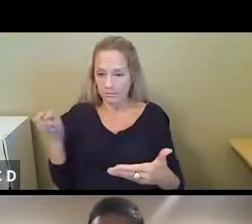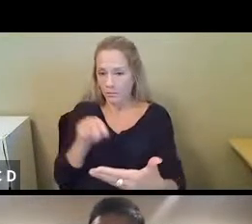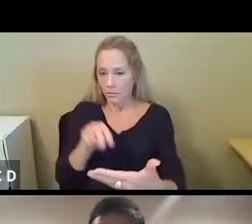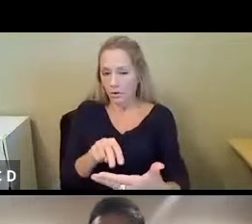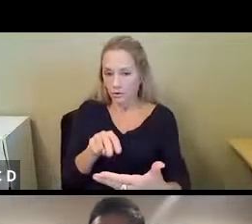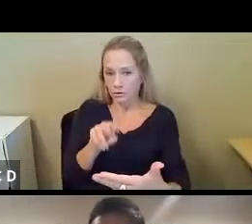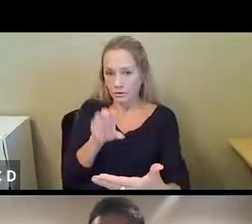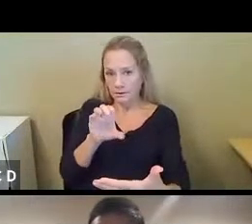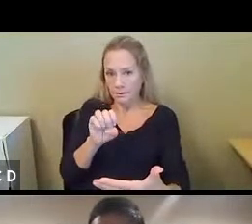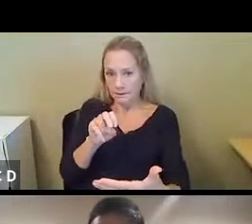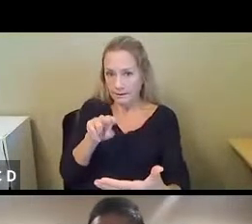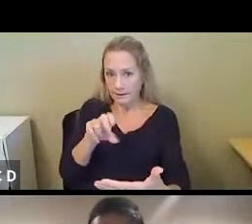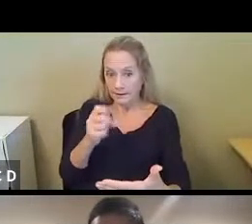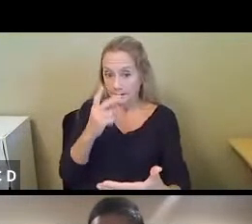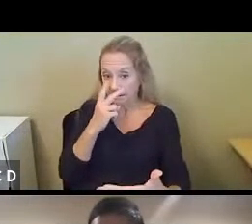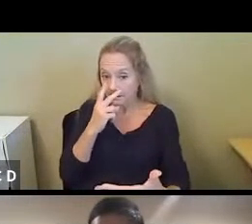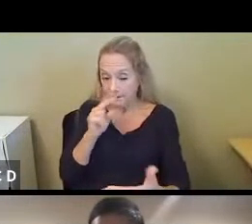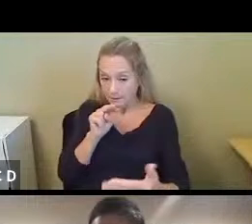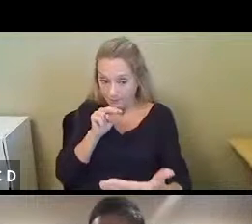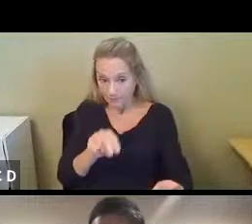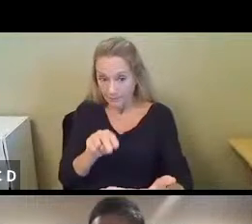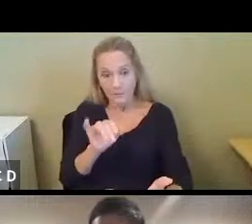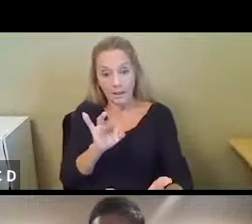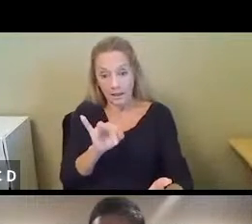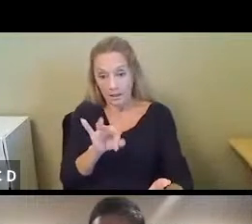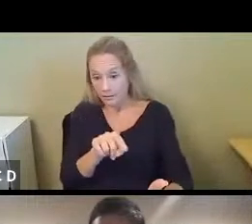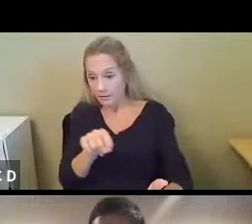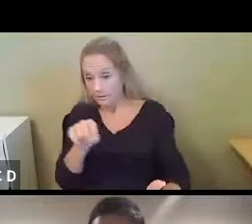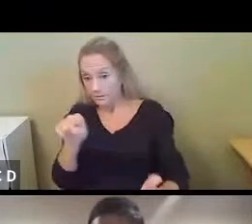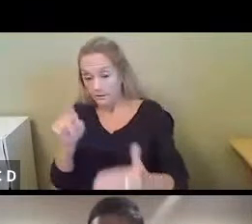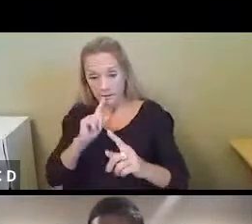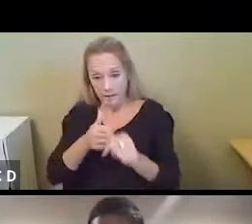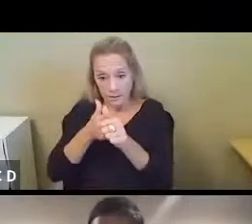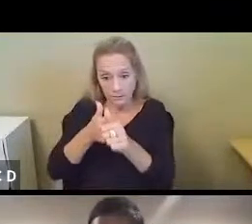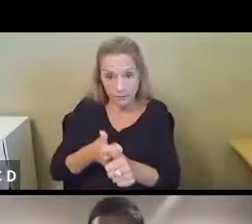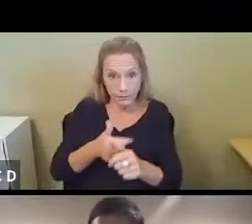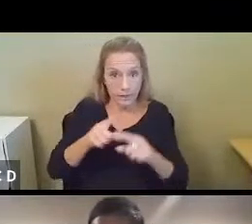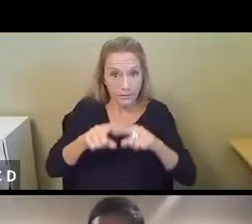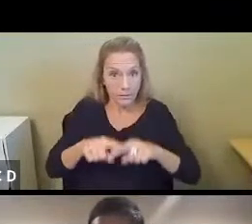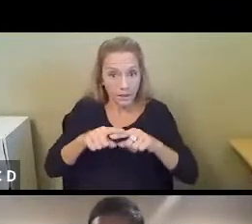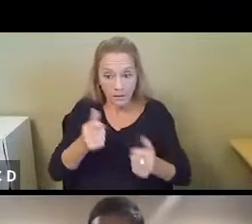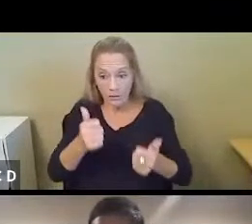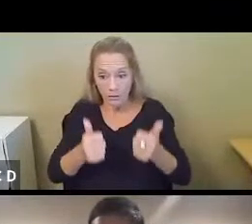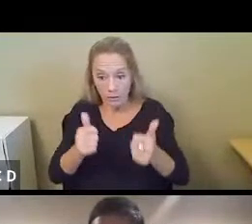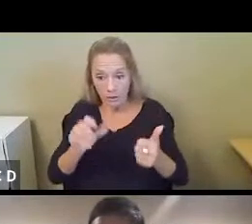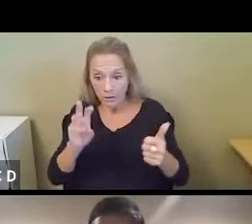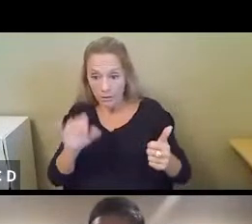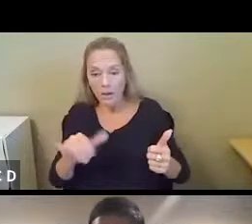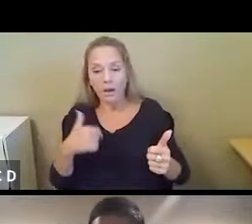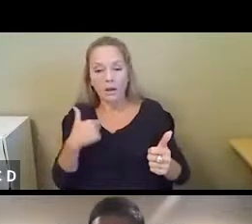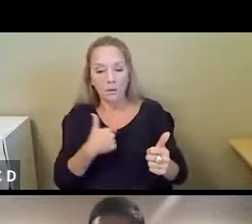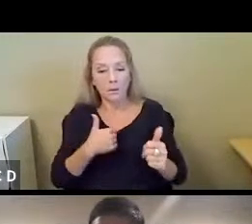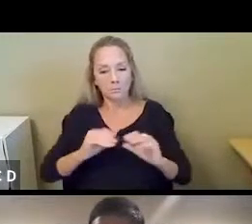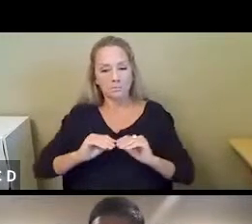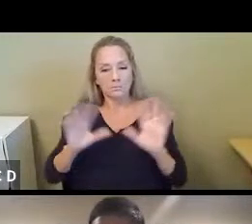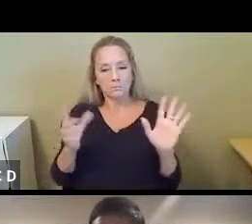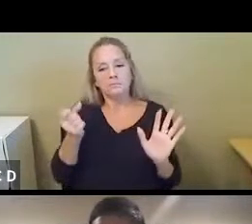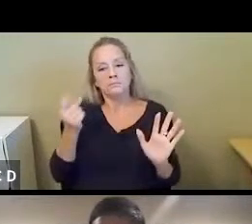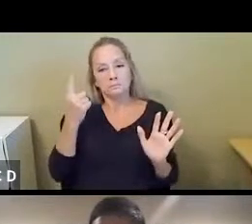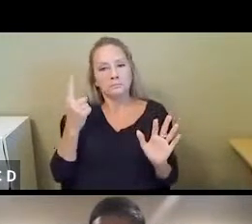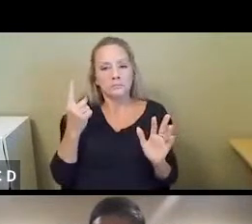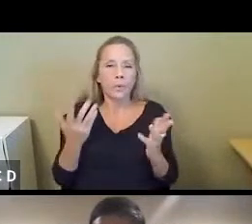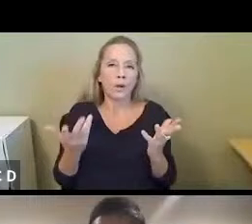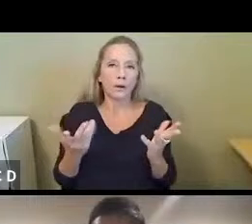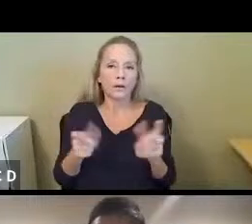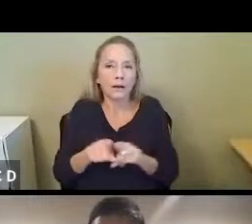closely. And so I think whichever way it goes, there'll be significant clarity. Well, as significant